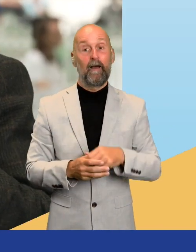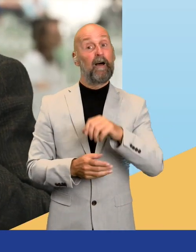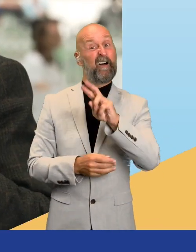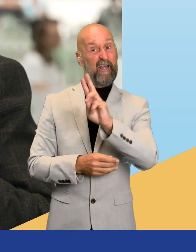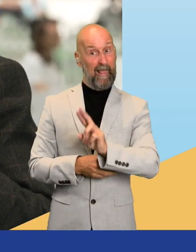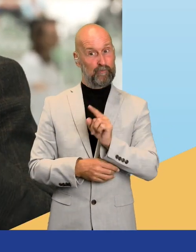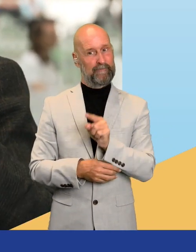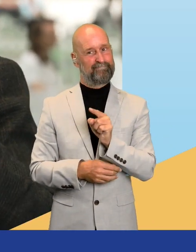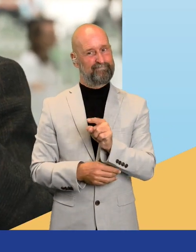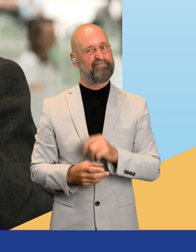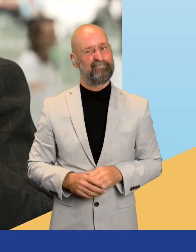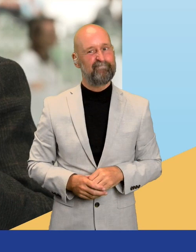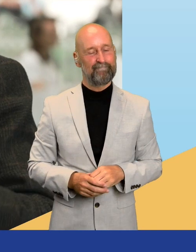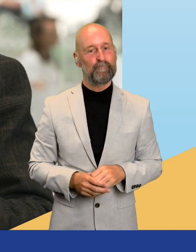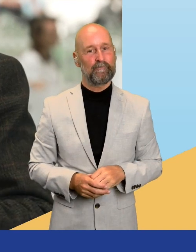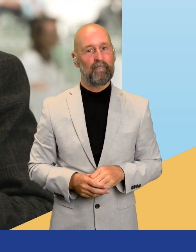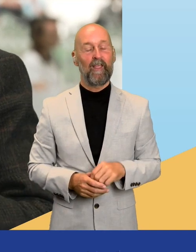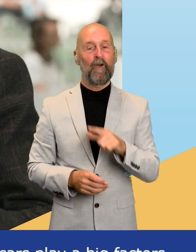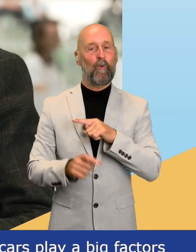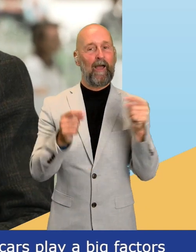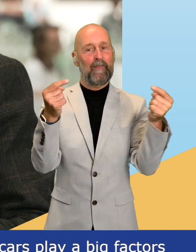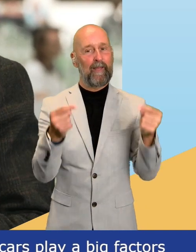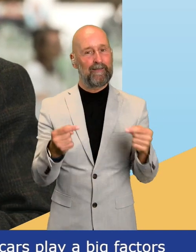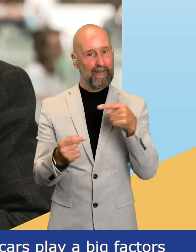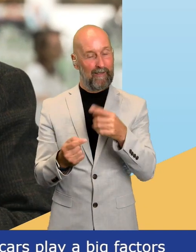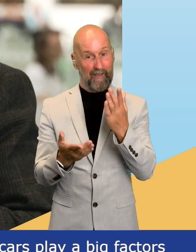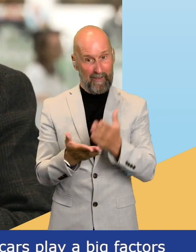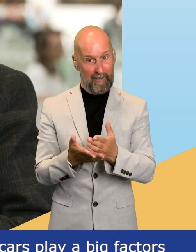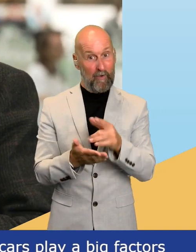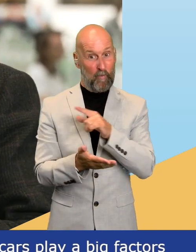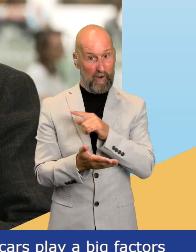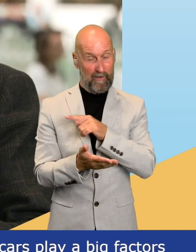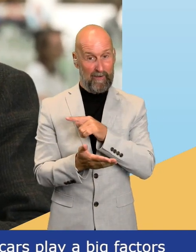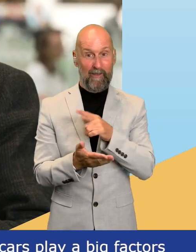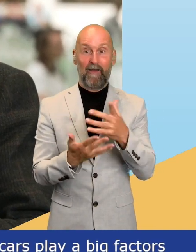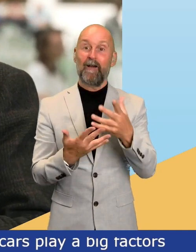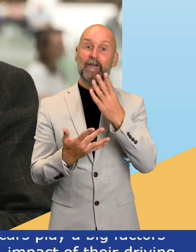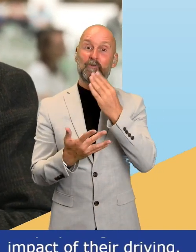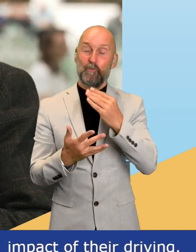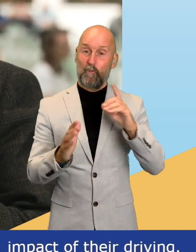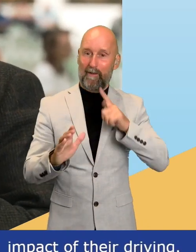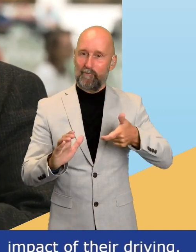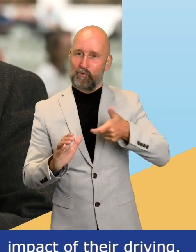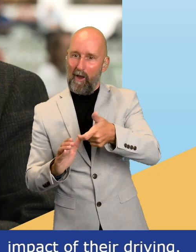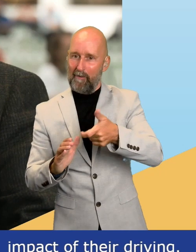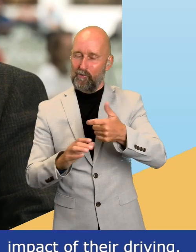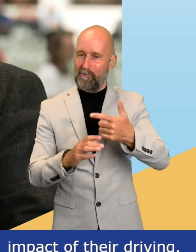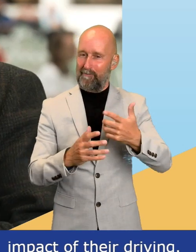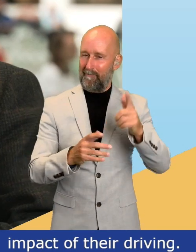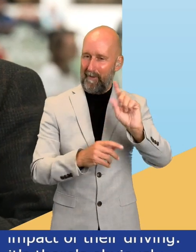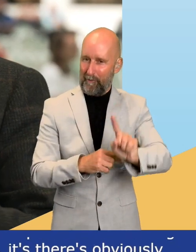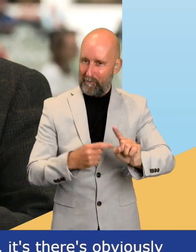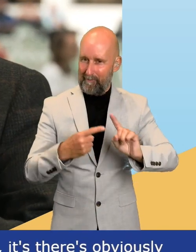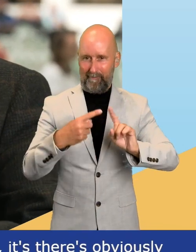I mean, really do. I mean, there's debate about how clean they are in terms of, for example, the energy used to charge them, the energy used to create